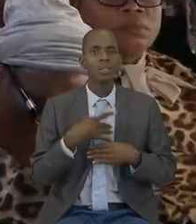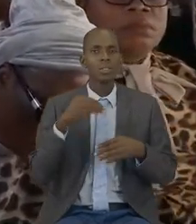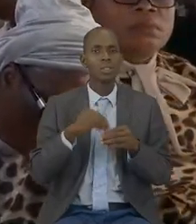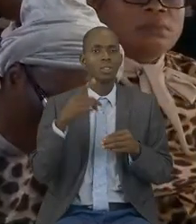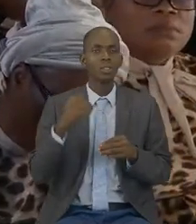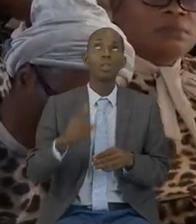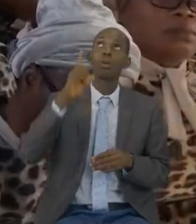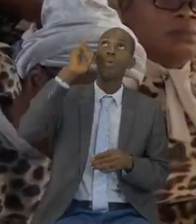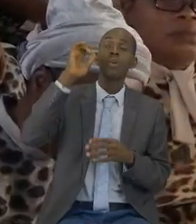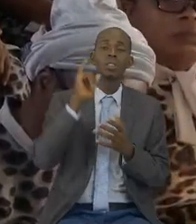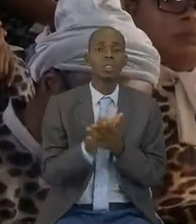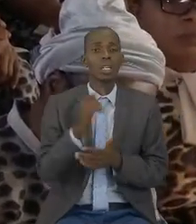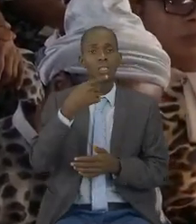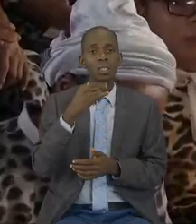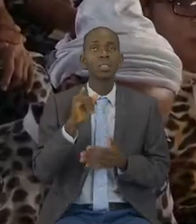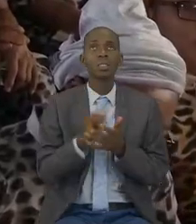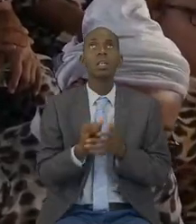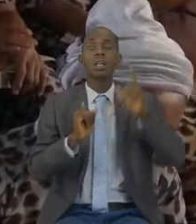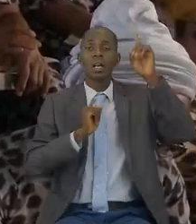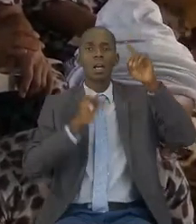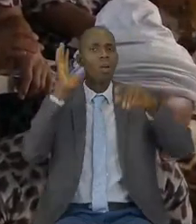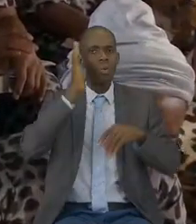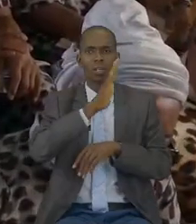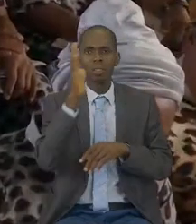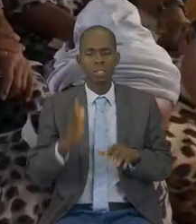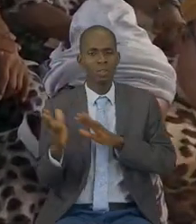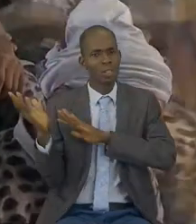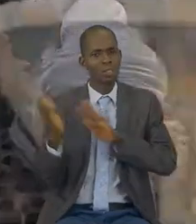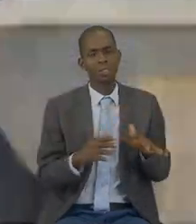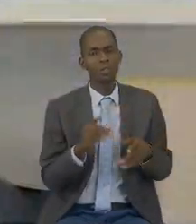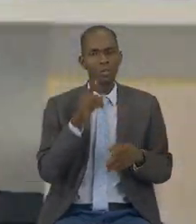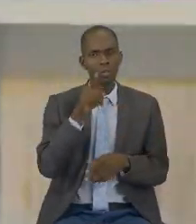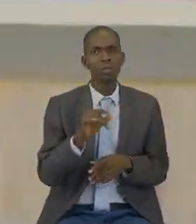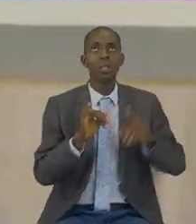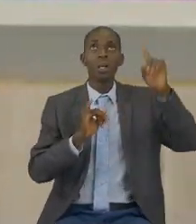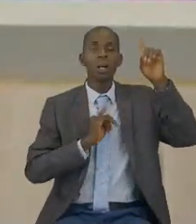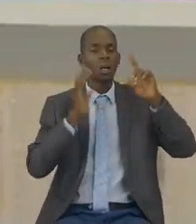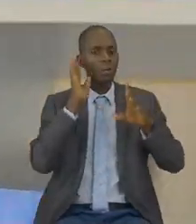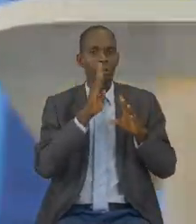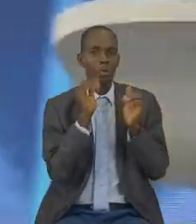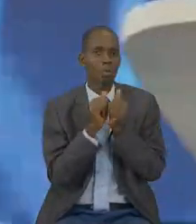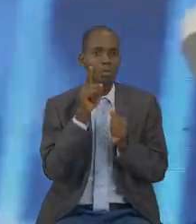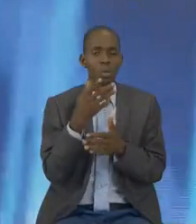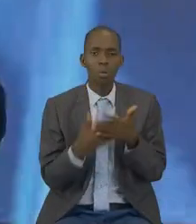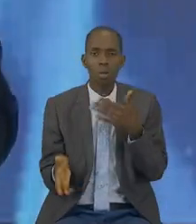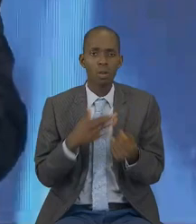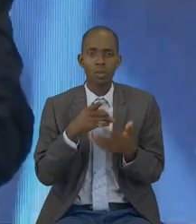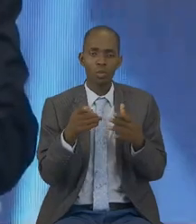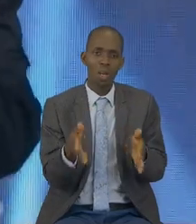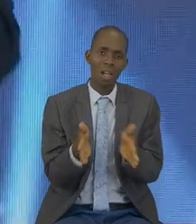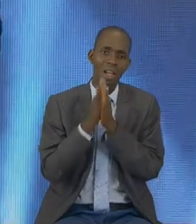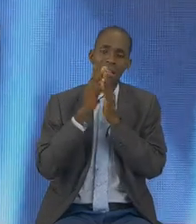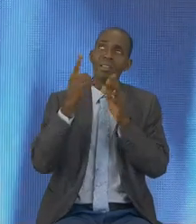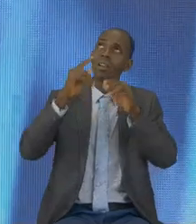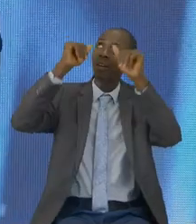that said, I will never leave you. I will never forsake you. I will be with you. And whatsoever you ask the